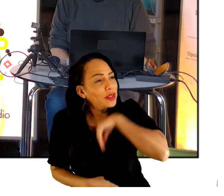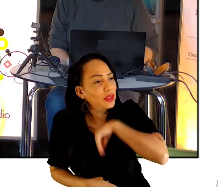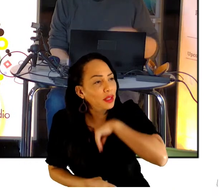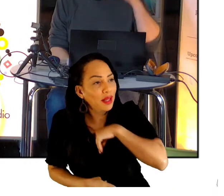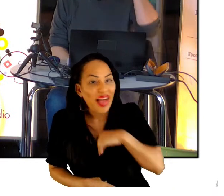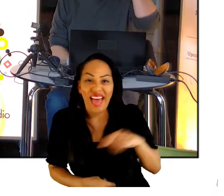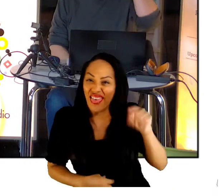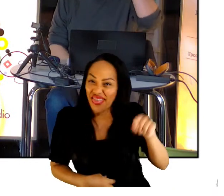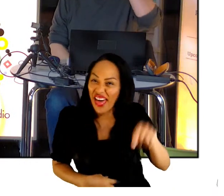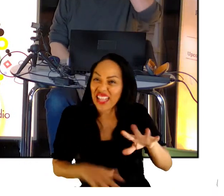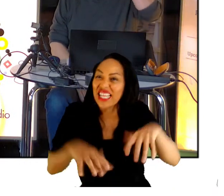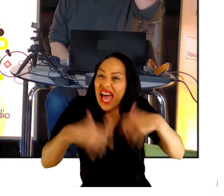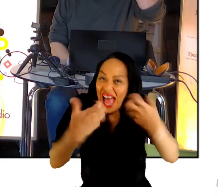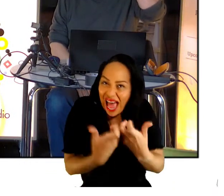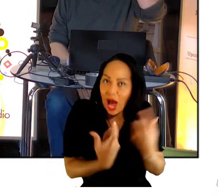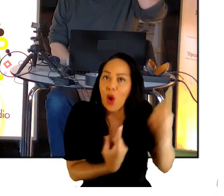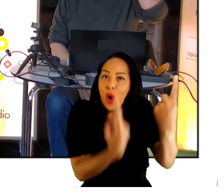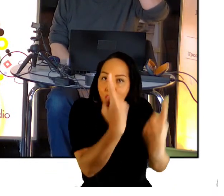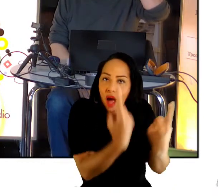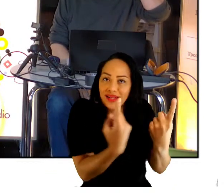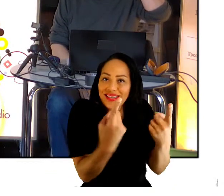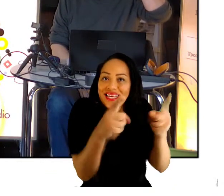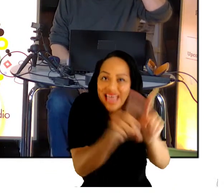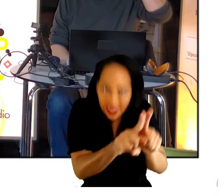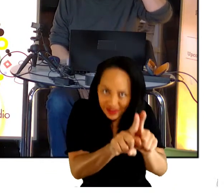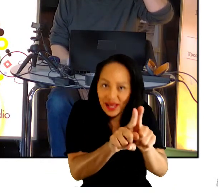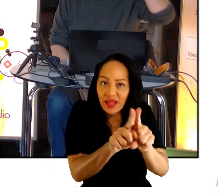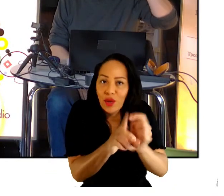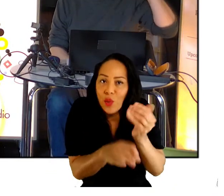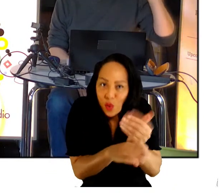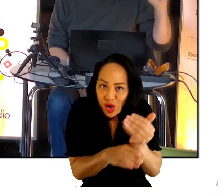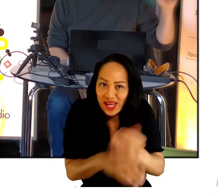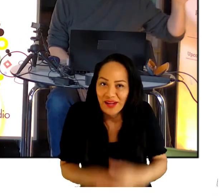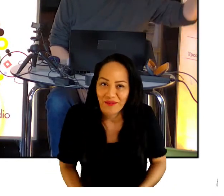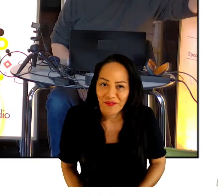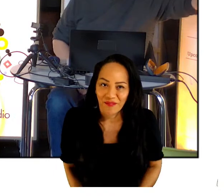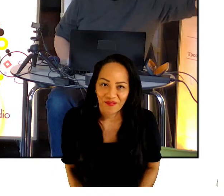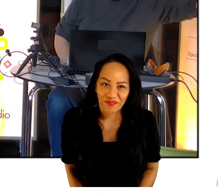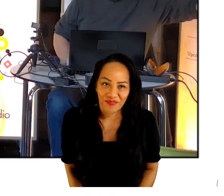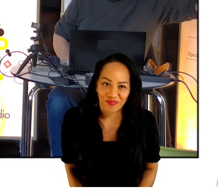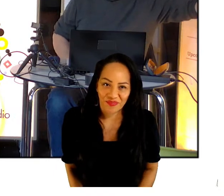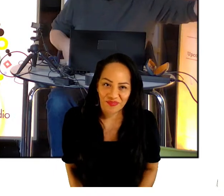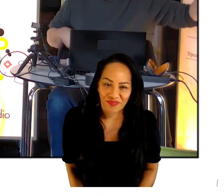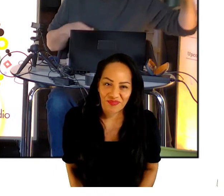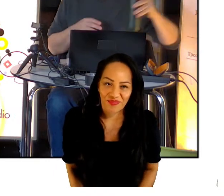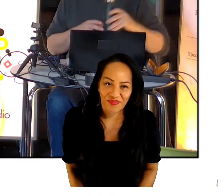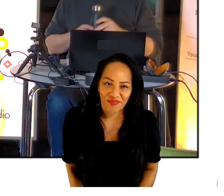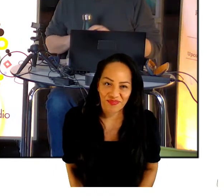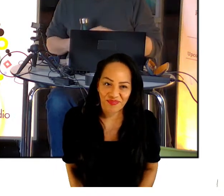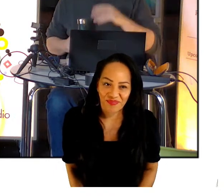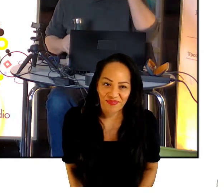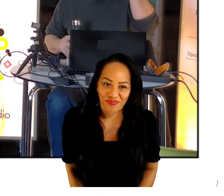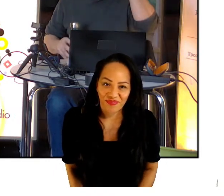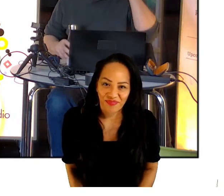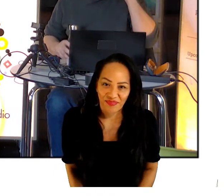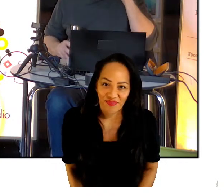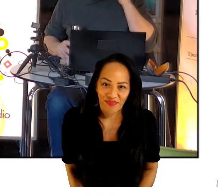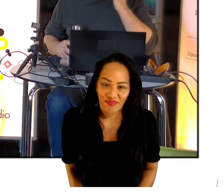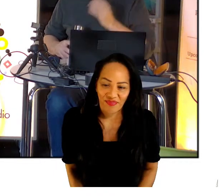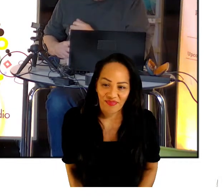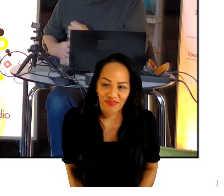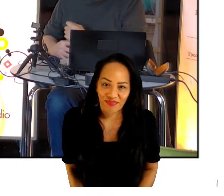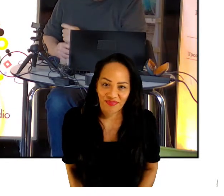the conversations we had before we decided to work together. Those two perspectives.